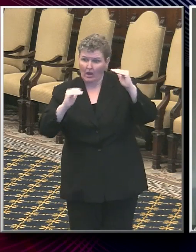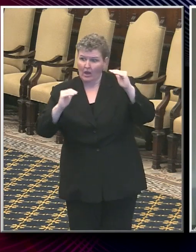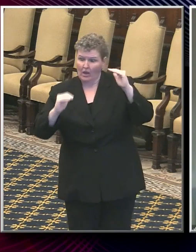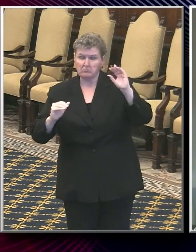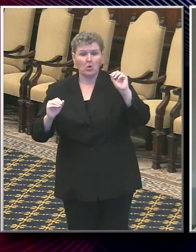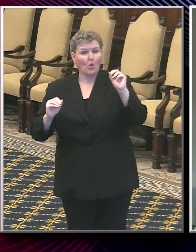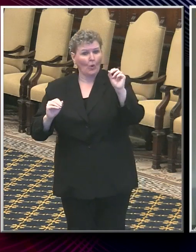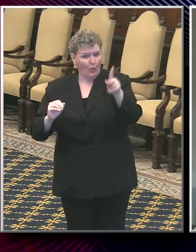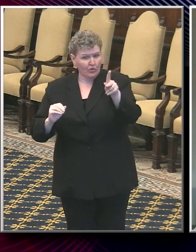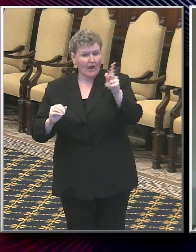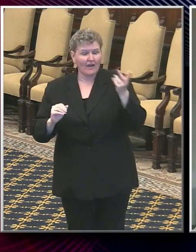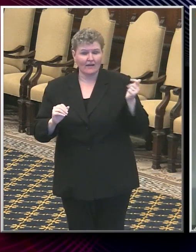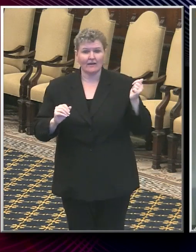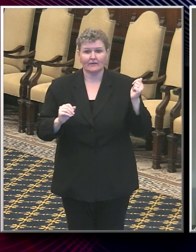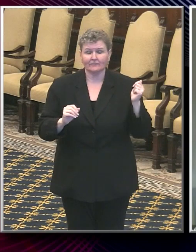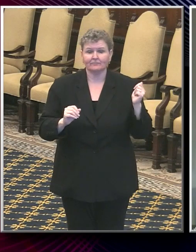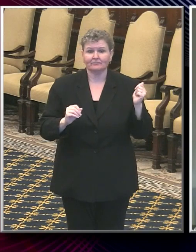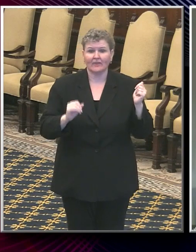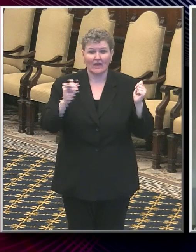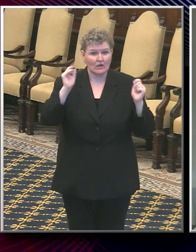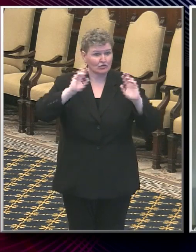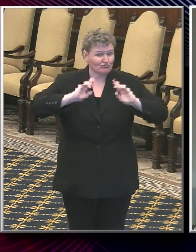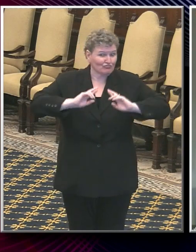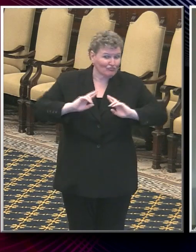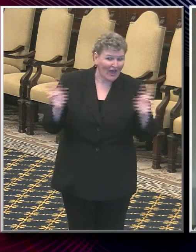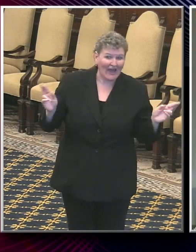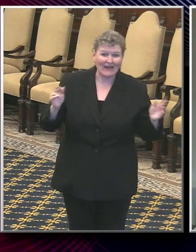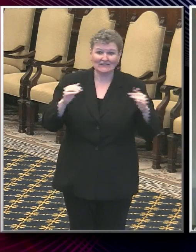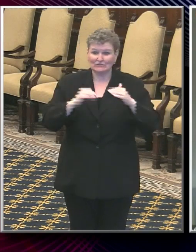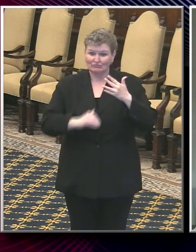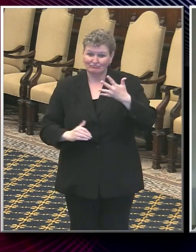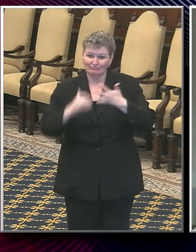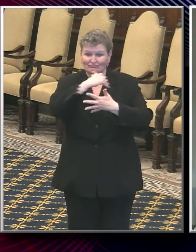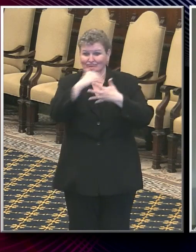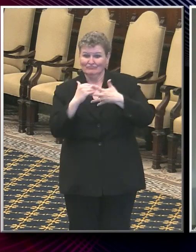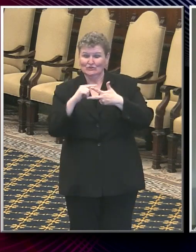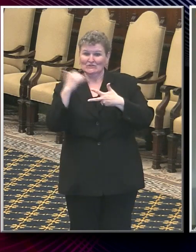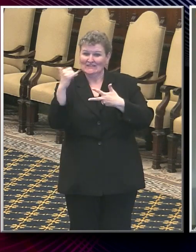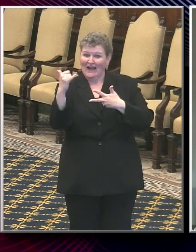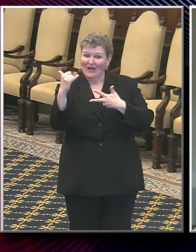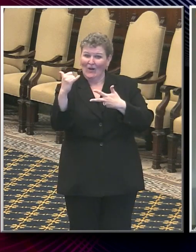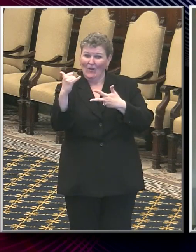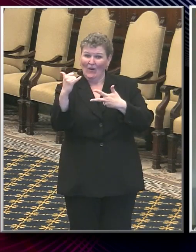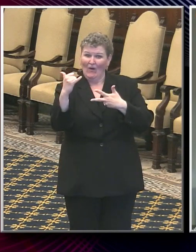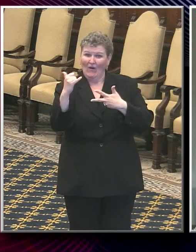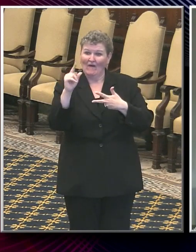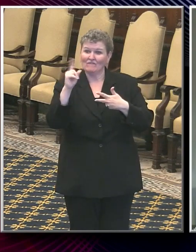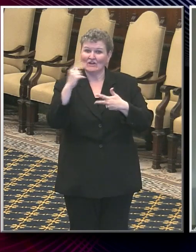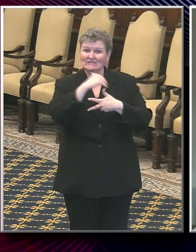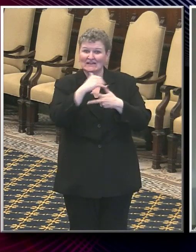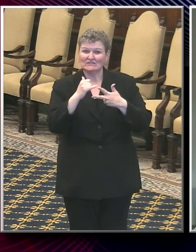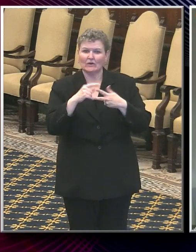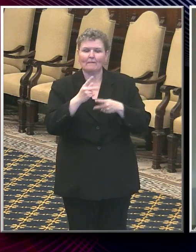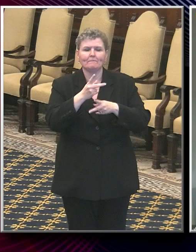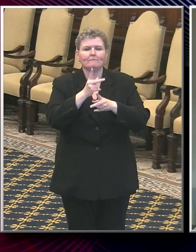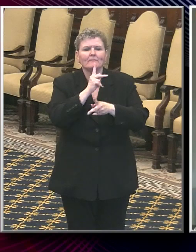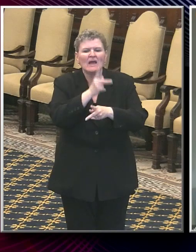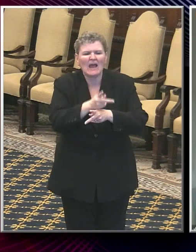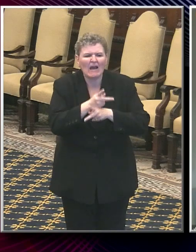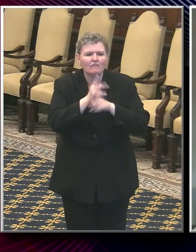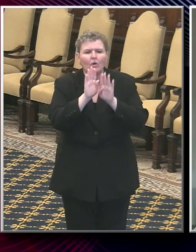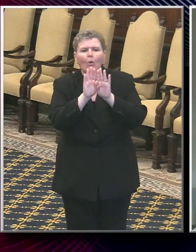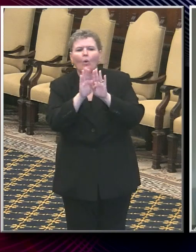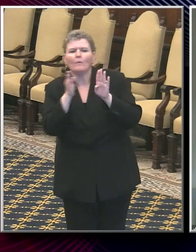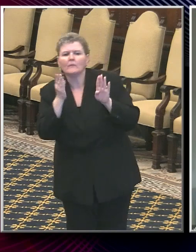think we need to have everything in place for this first stage of yellow, which is really a very careful restarting of some activities, which are relatively low